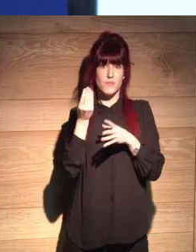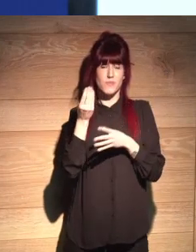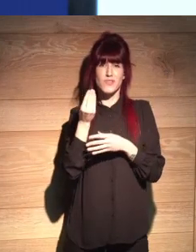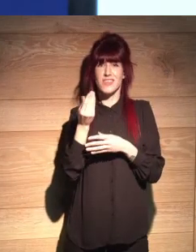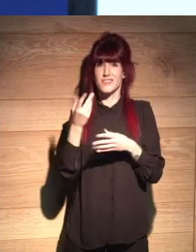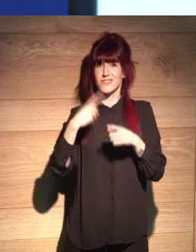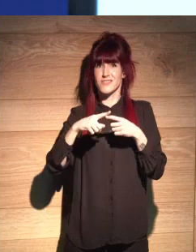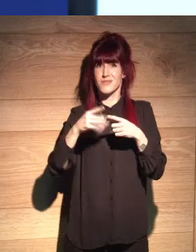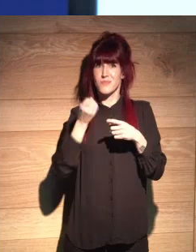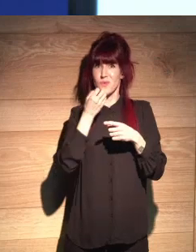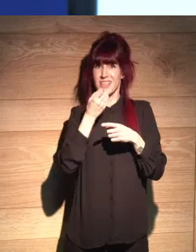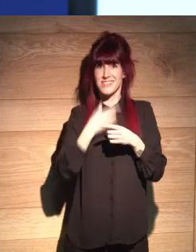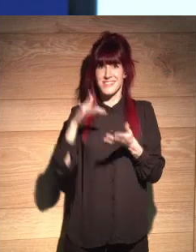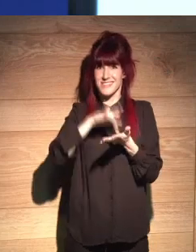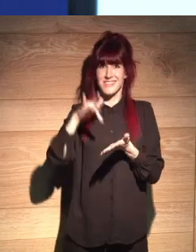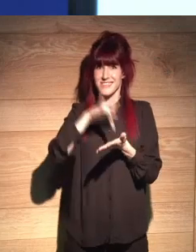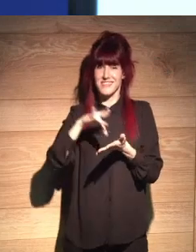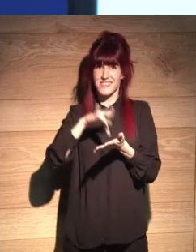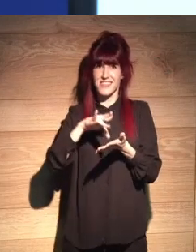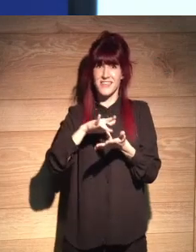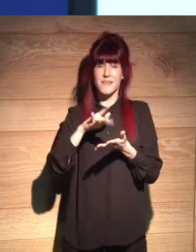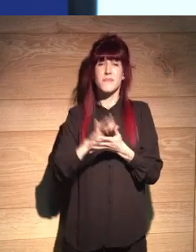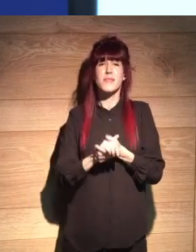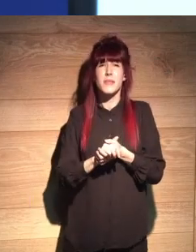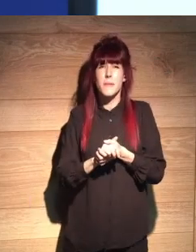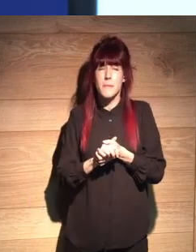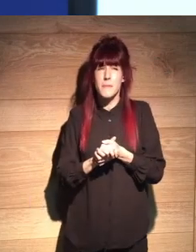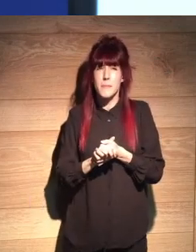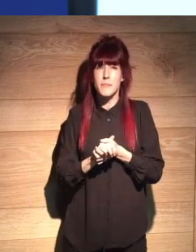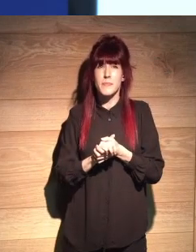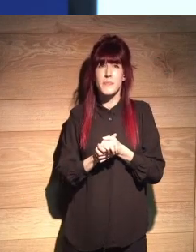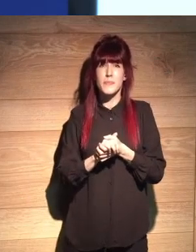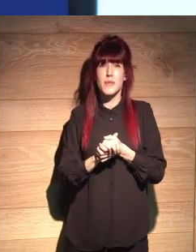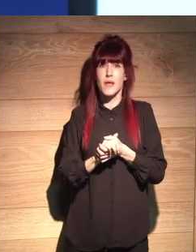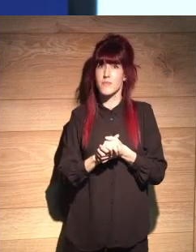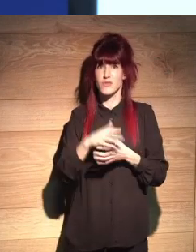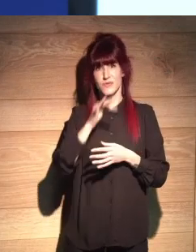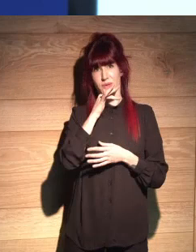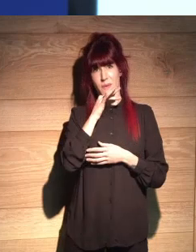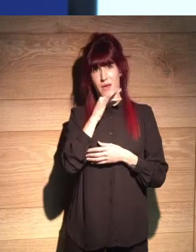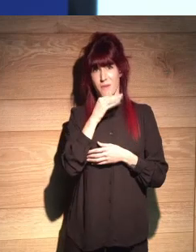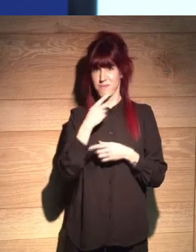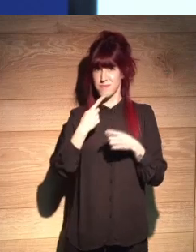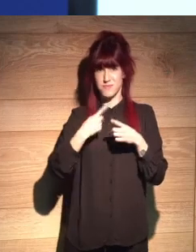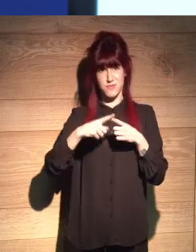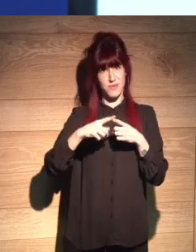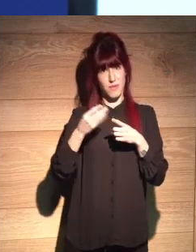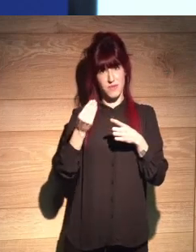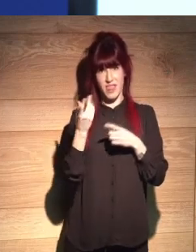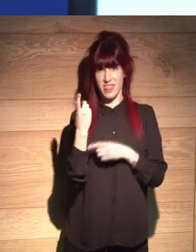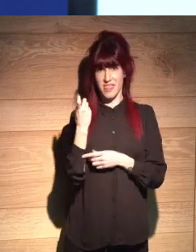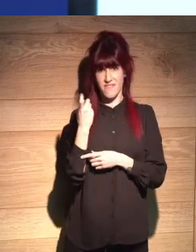way, but still there are so much more to be done. And to maintaining the